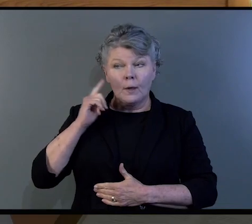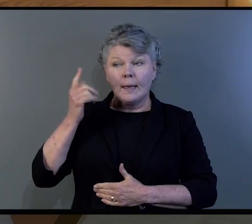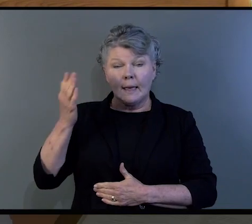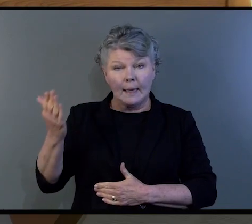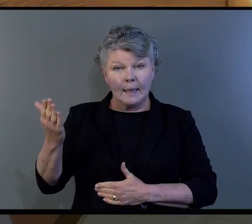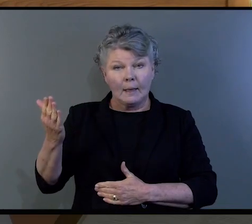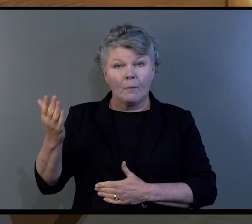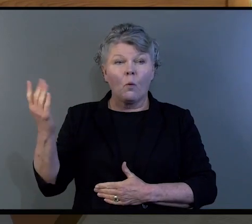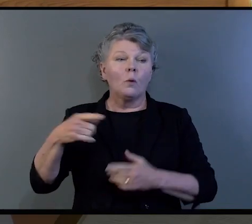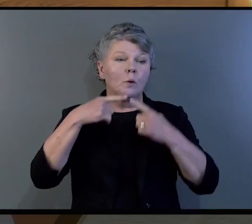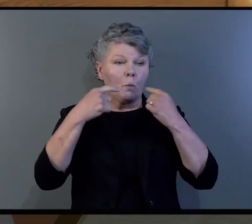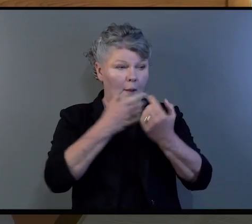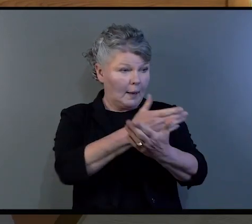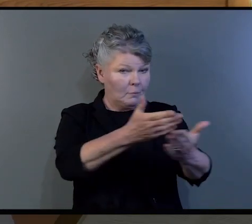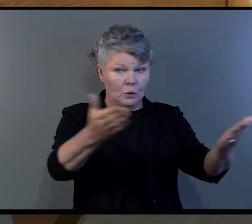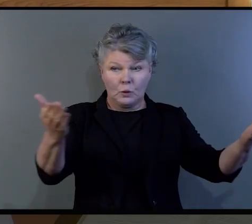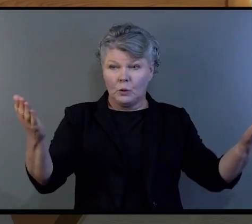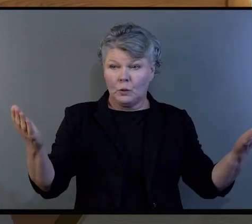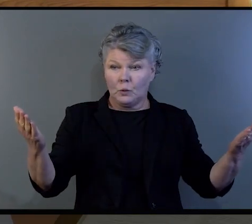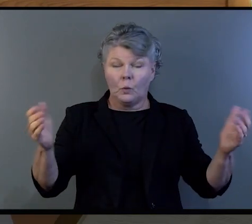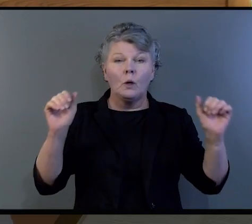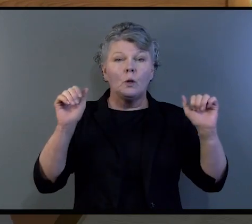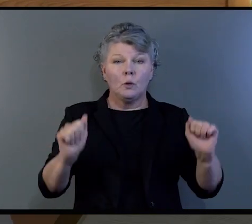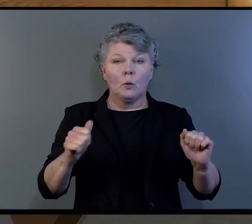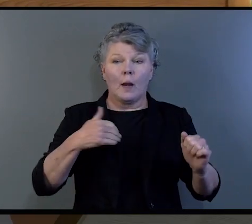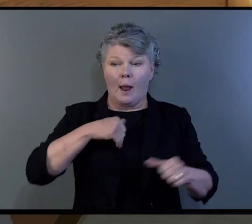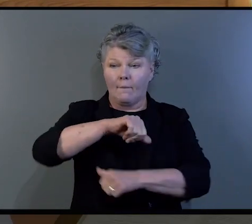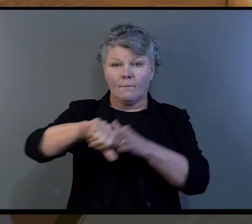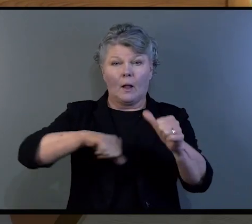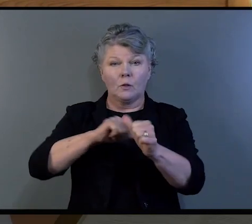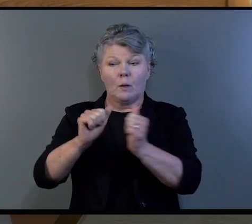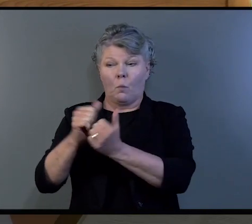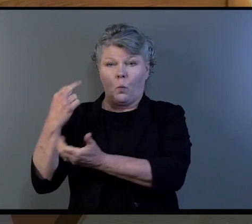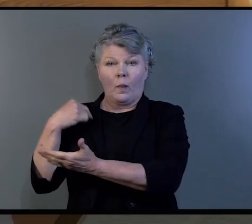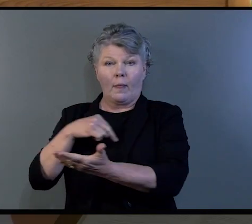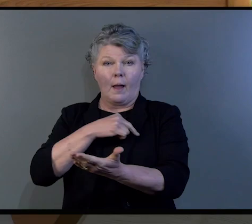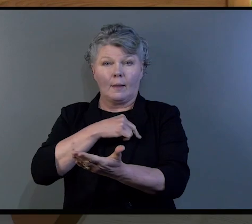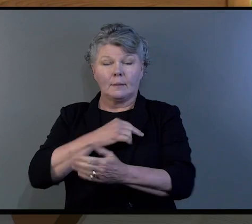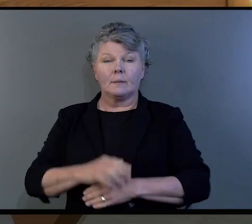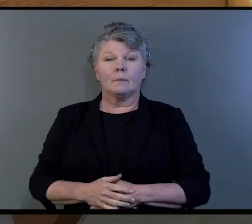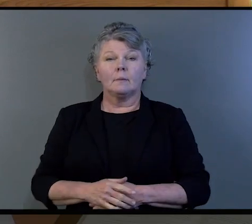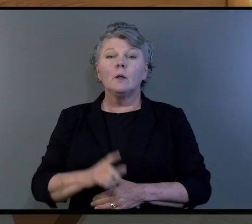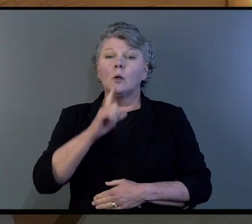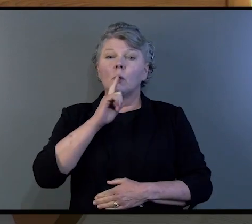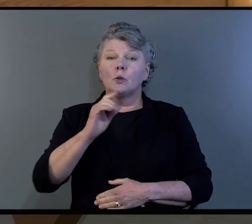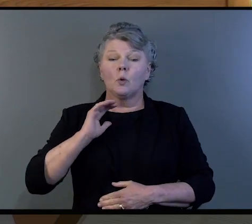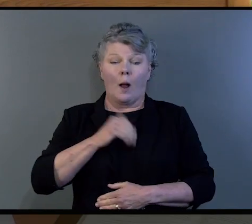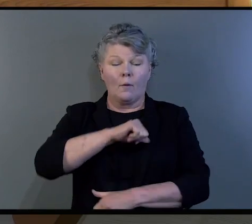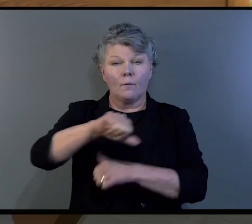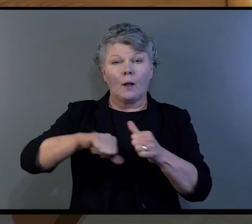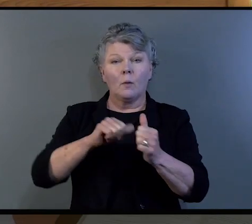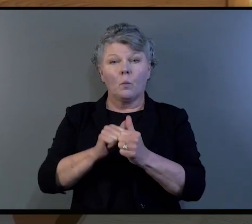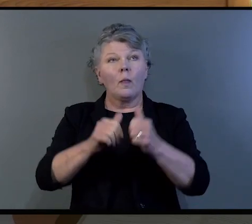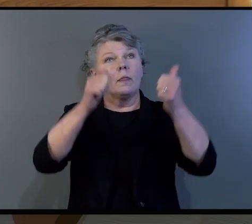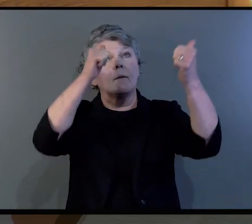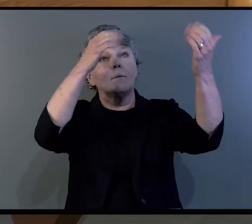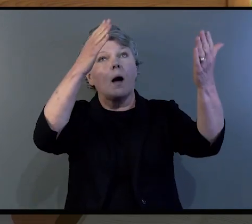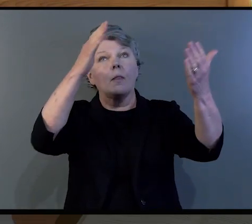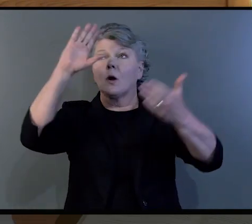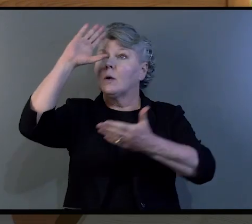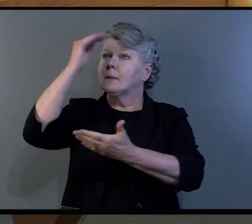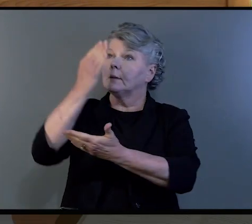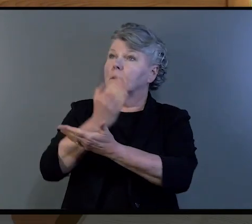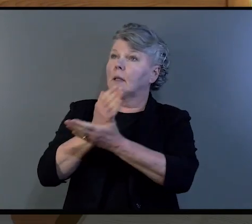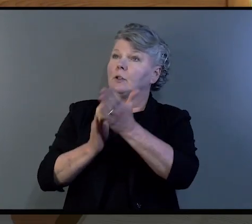proclaim also to you, so that you too may have fellowship with us. And indeed our fellowship is with the Father, and with his